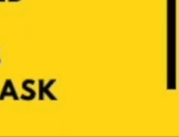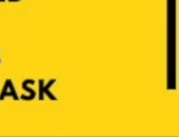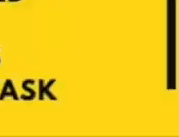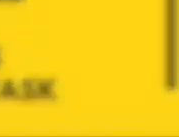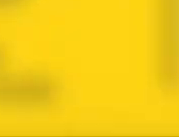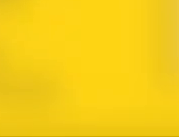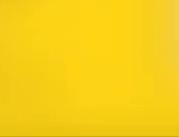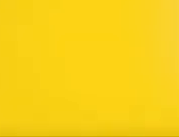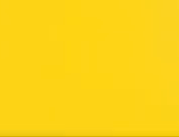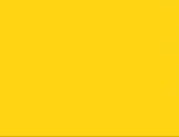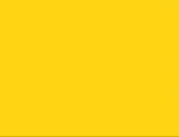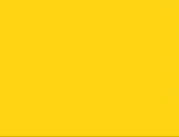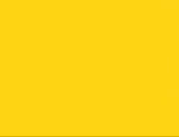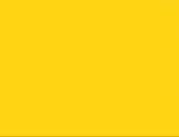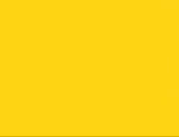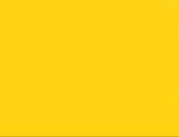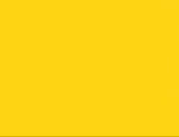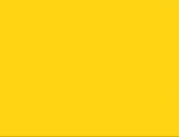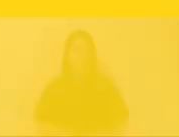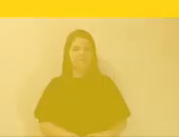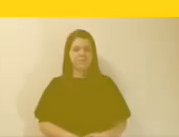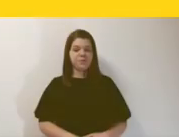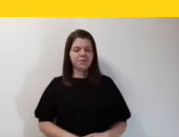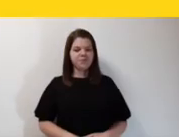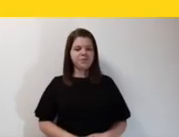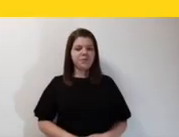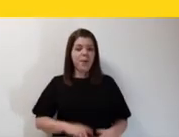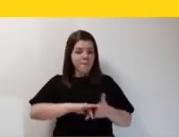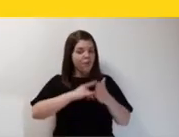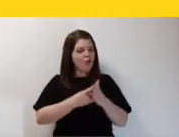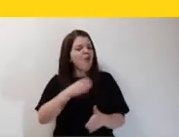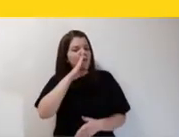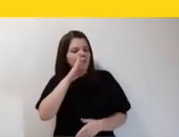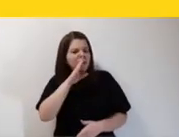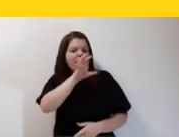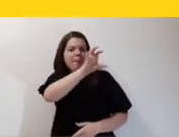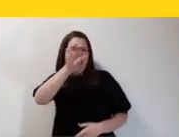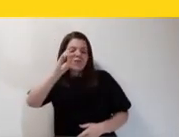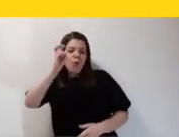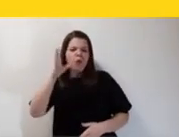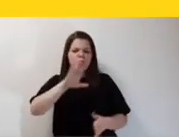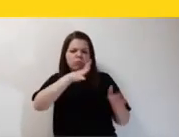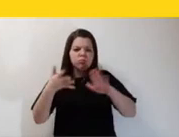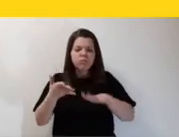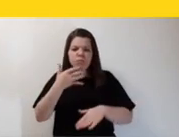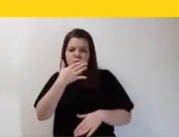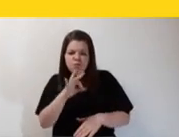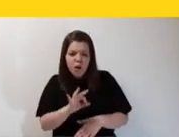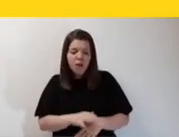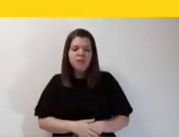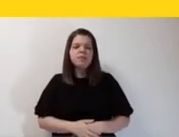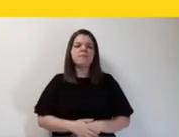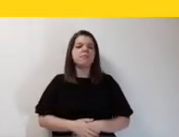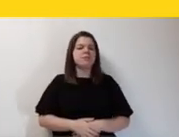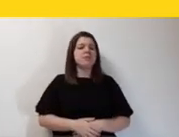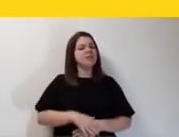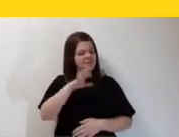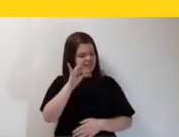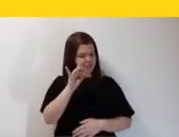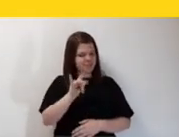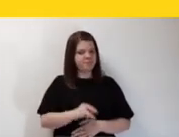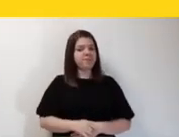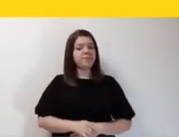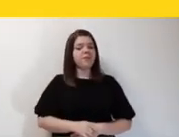successful. Is it replicable in other countries? Yes, for sure. Agiledu can be used in